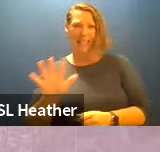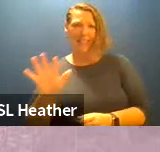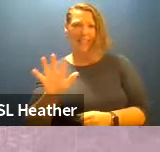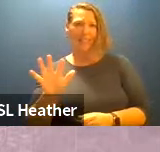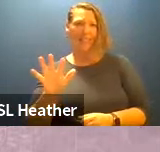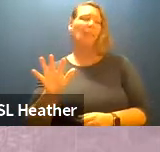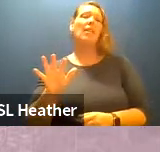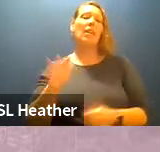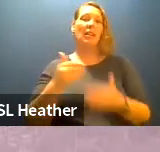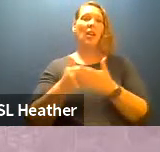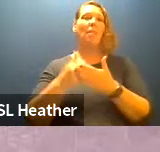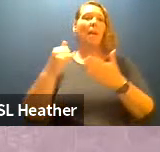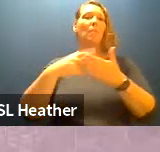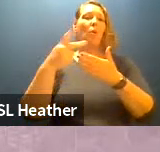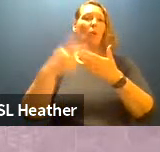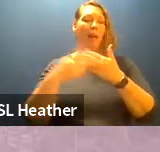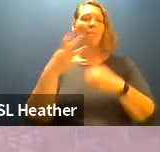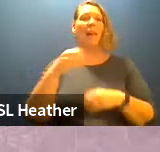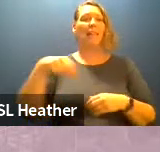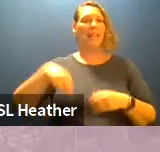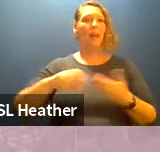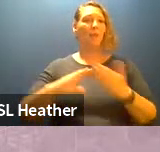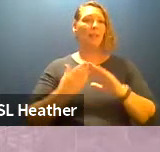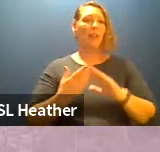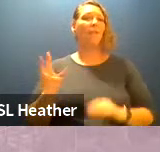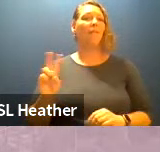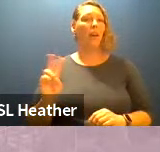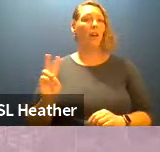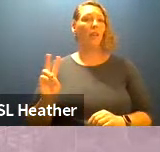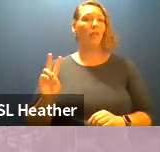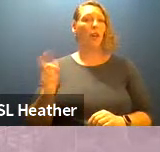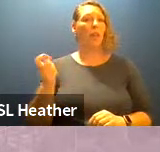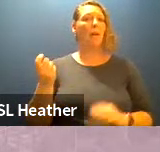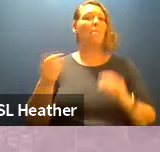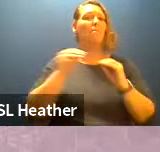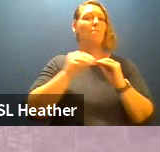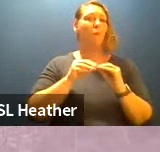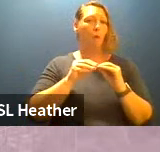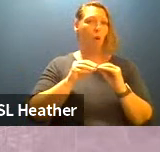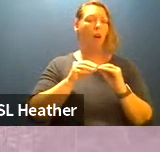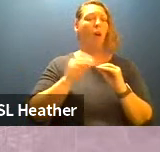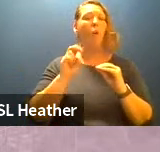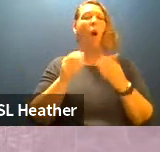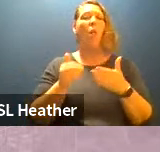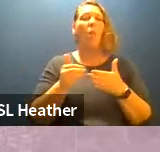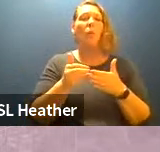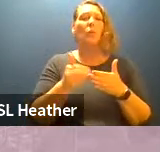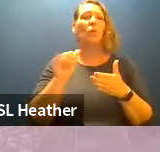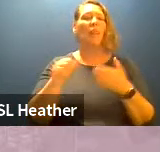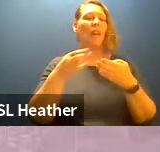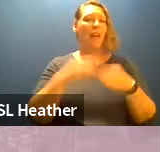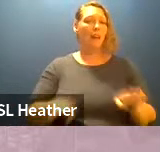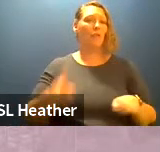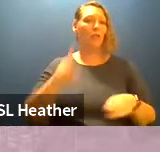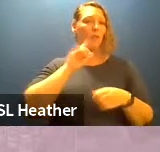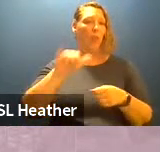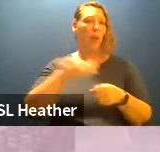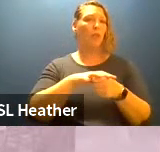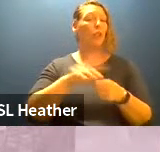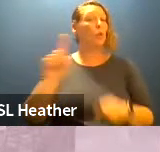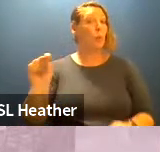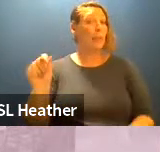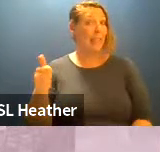program area, and a little bit near downtown Vancouver, where it's a bit higher, or at least closer to the average for the region in